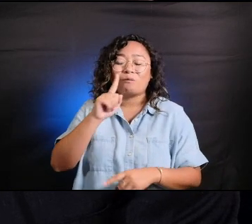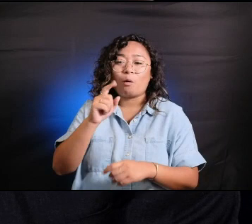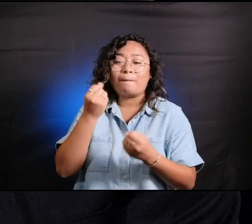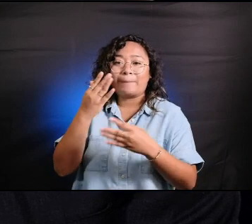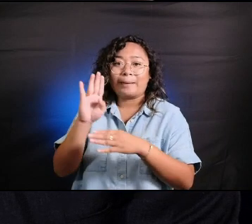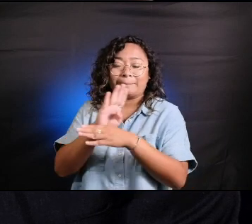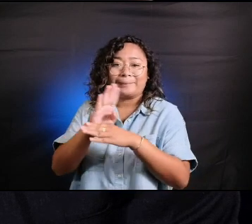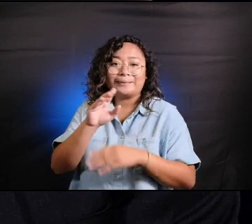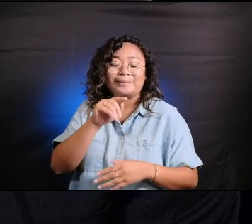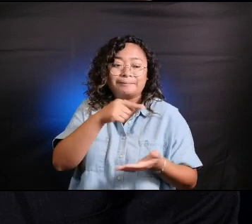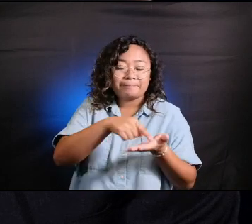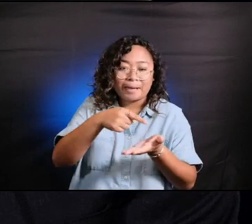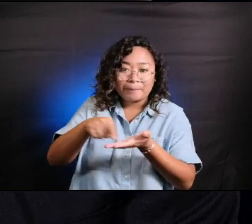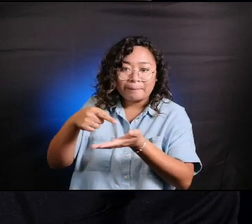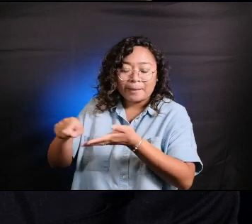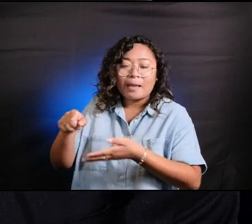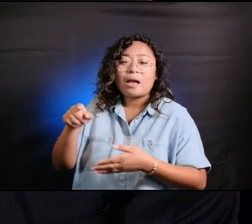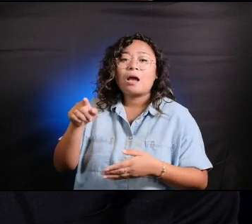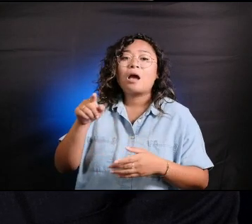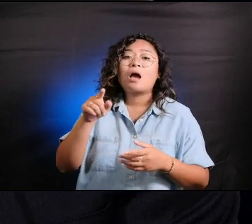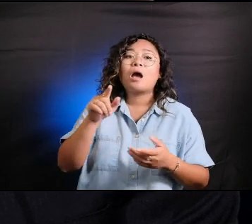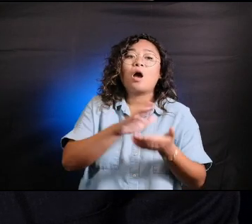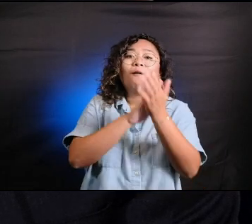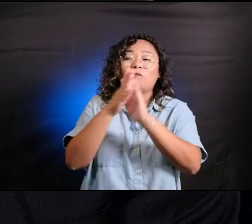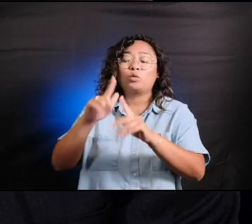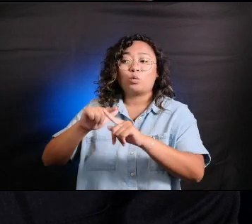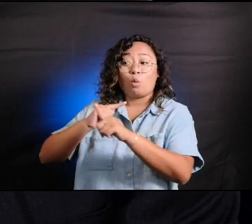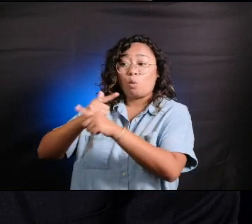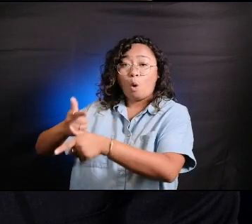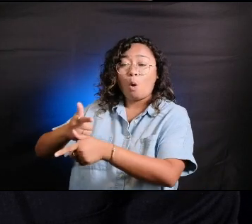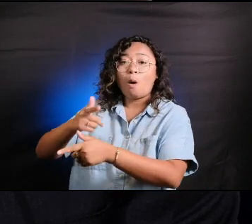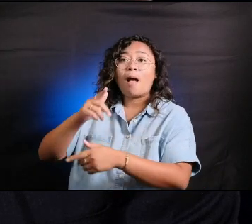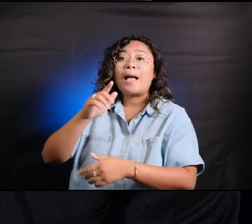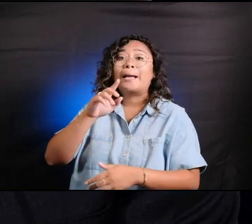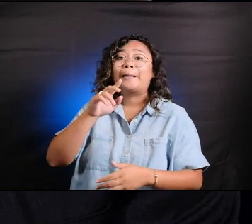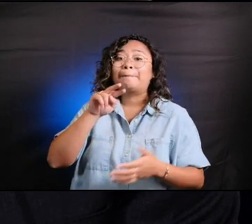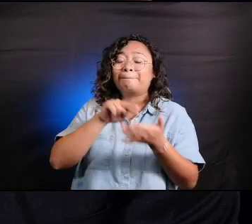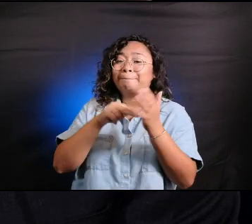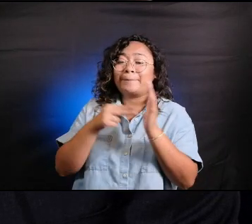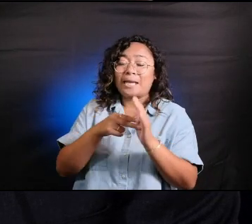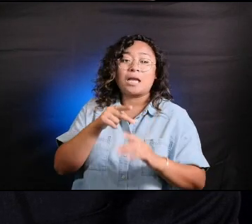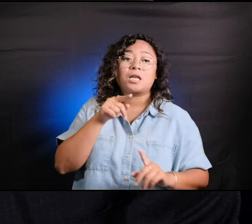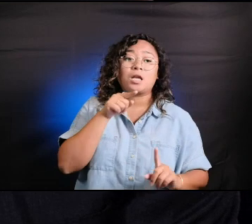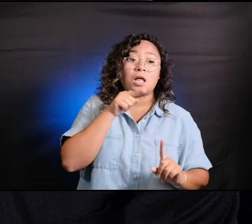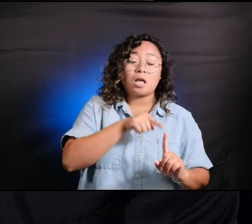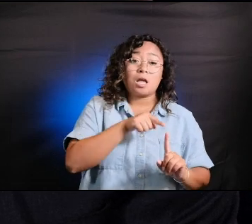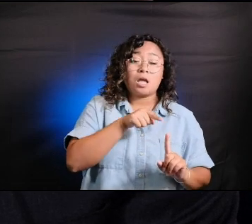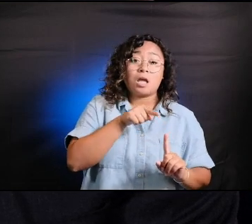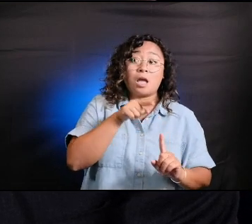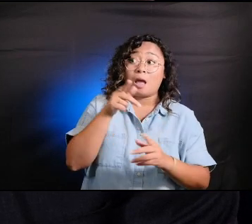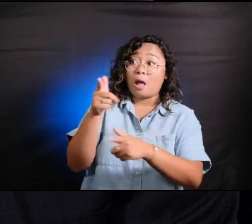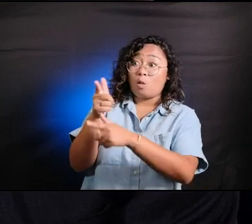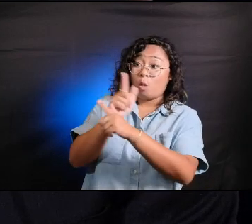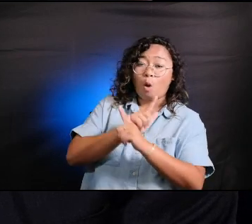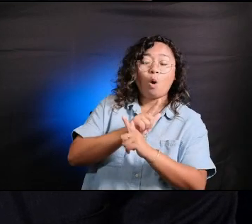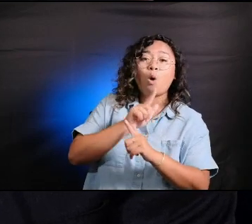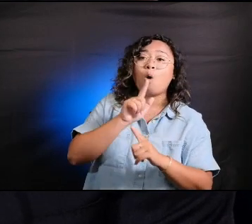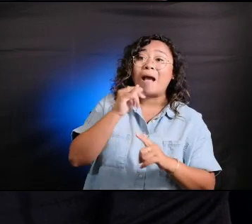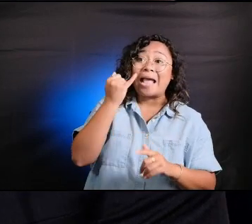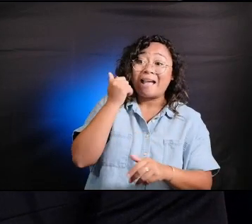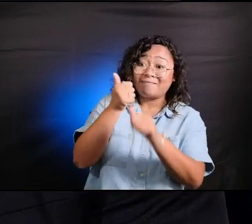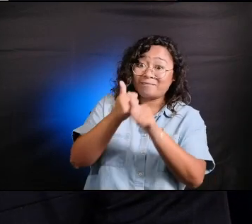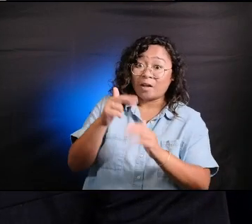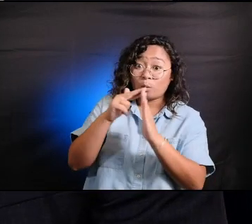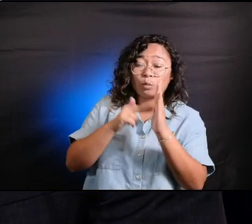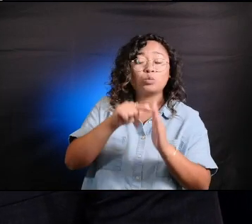then this is converted into a loan where you don't have to pay back to SBA. Absolutely. Correct? Yes, that is correct.